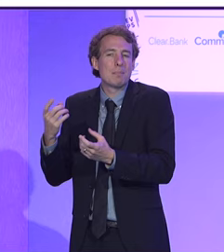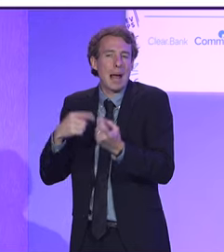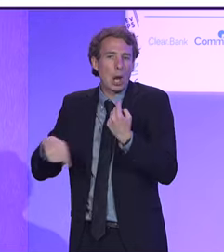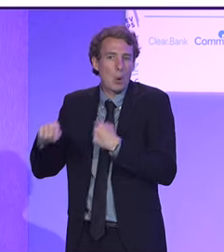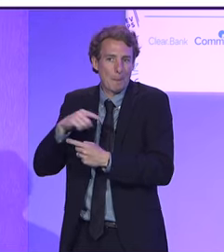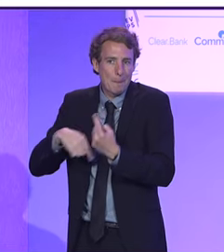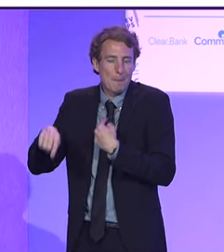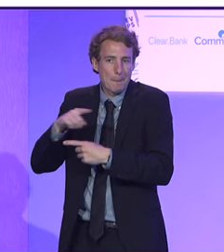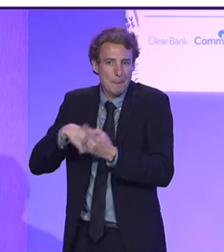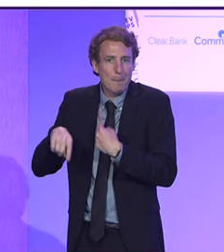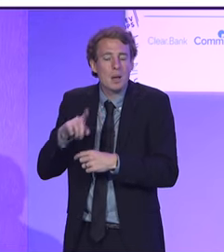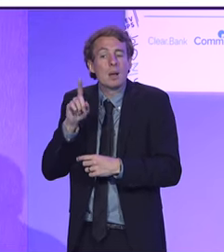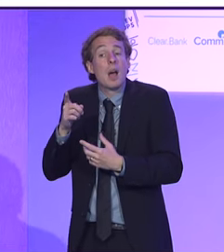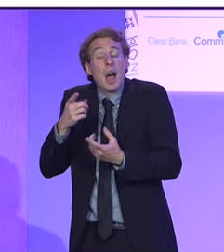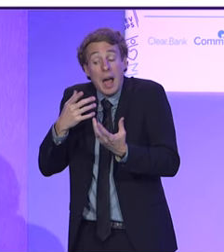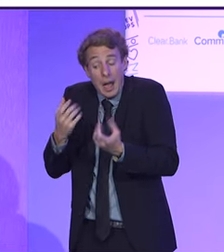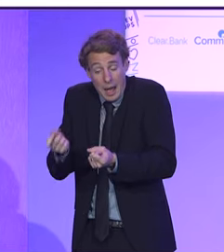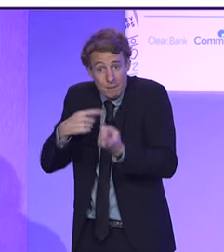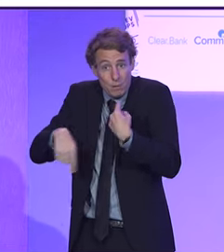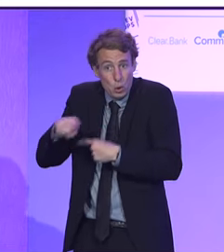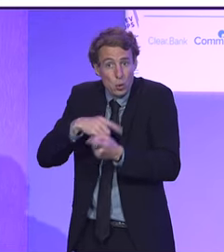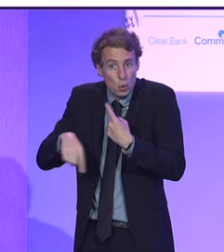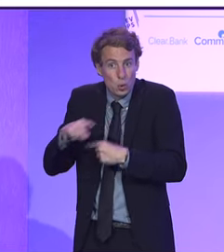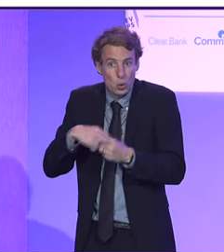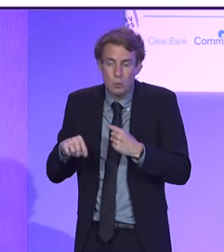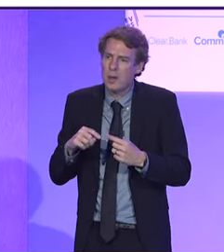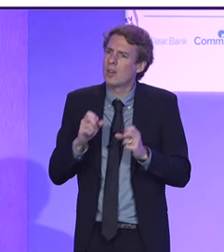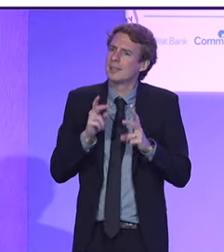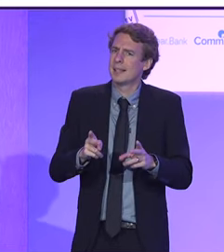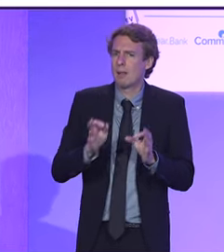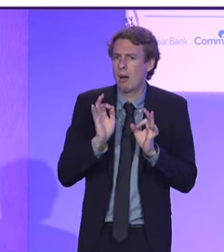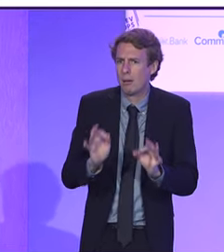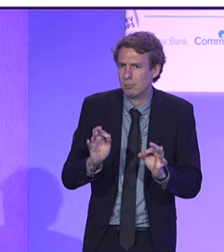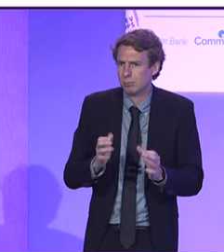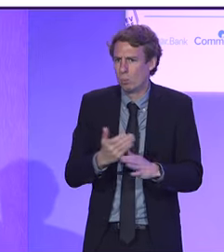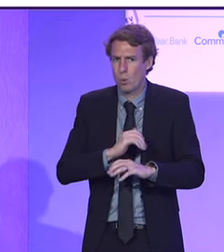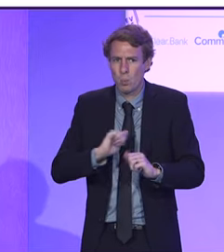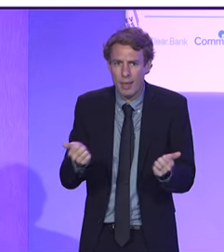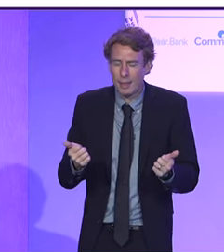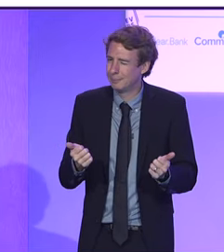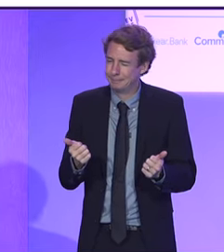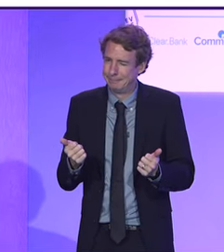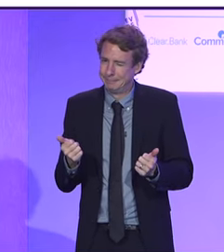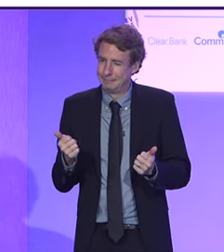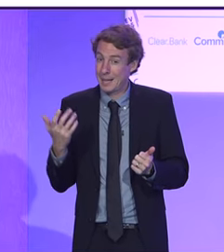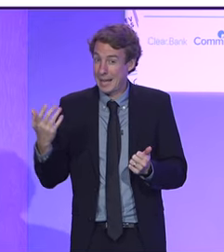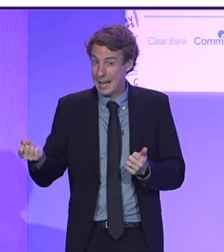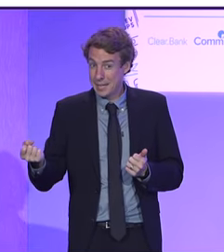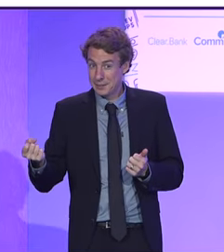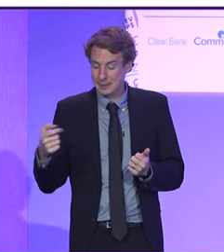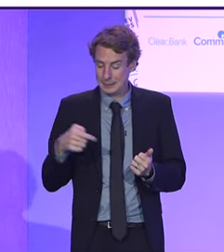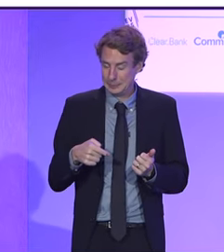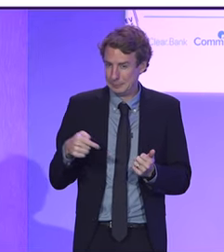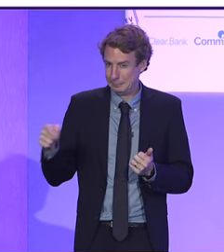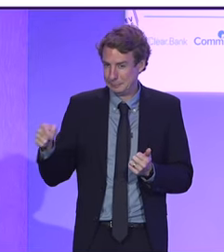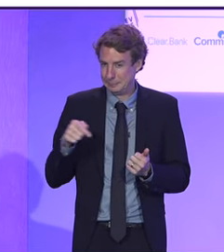mean necessarily that your system works very well. It's just that it's there, and it can just happen. Right? It just